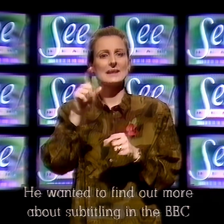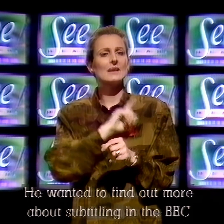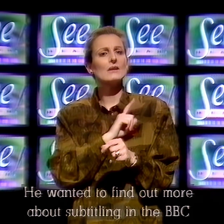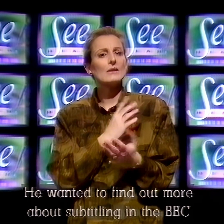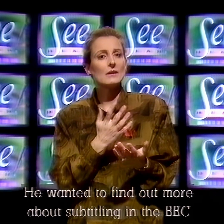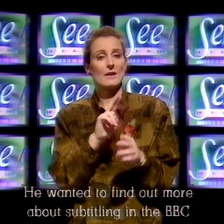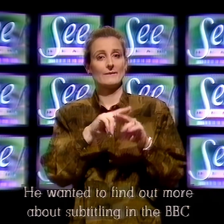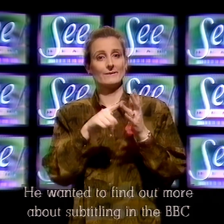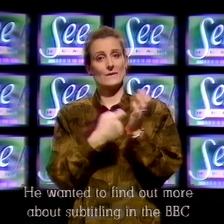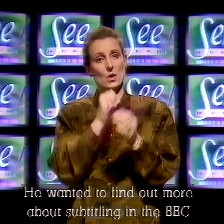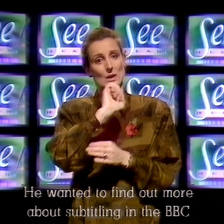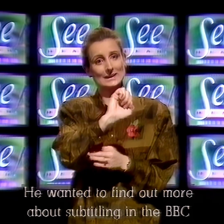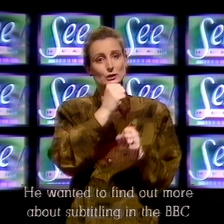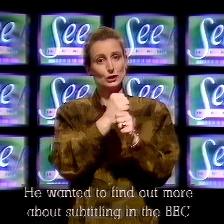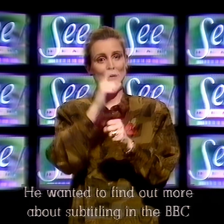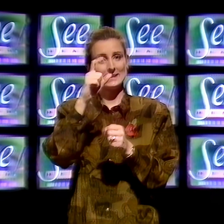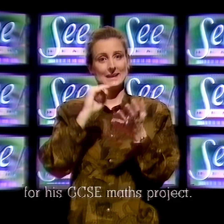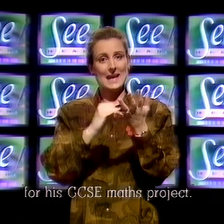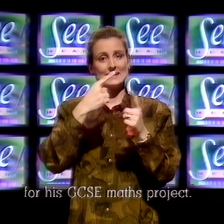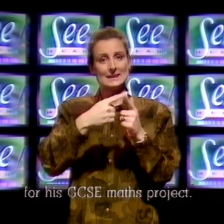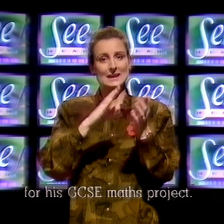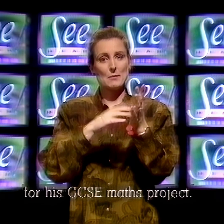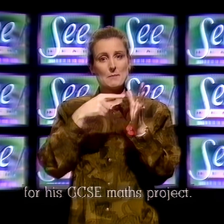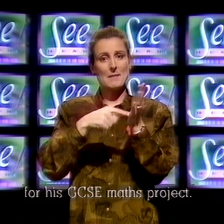BBC for his GCSE maths project.